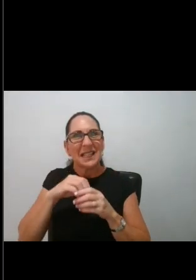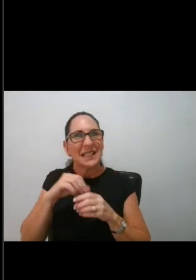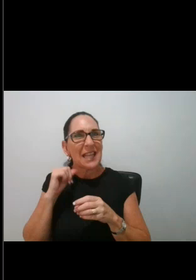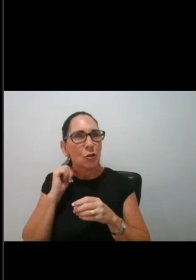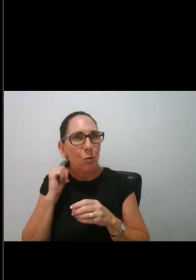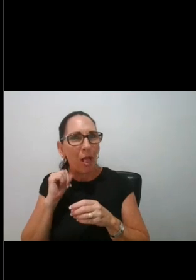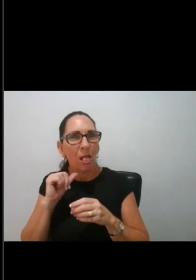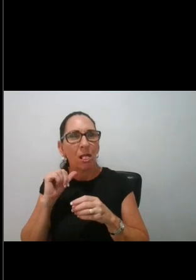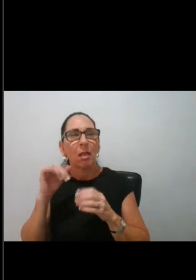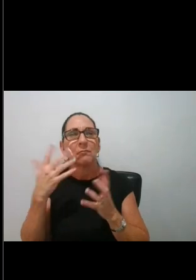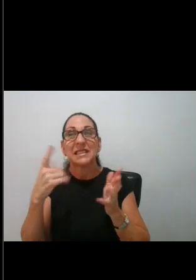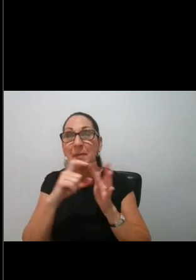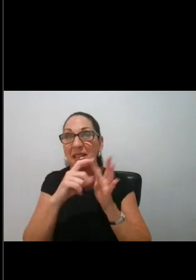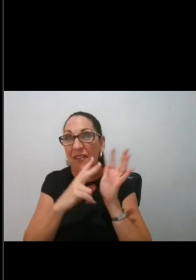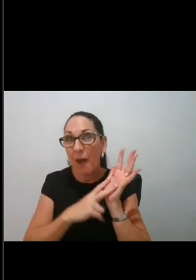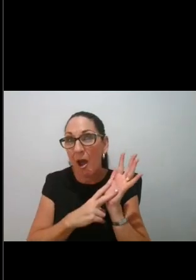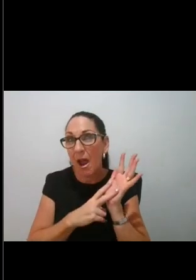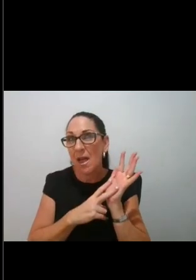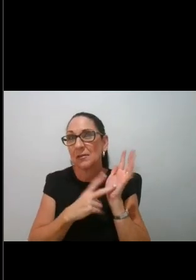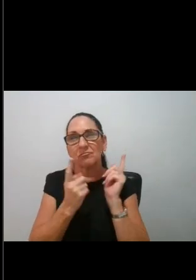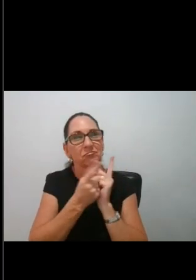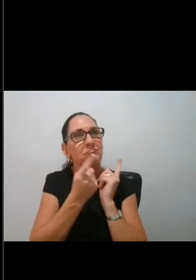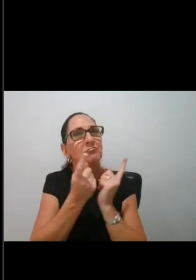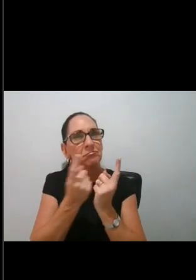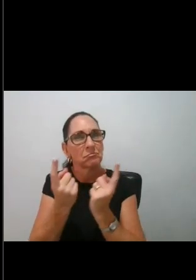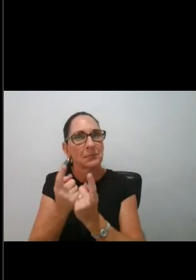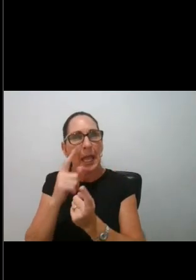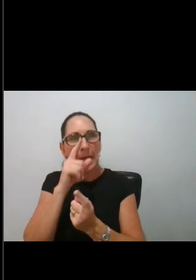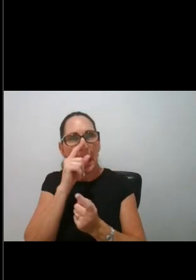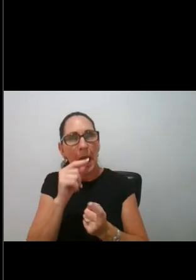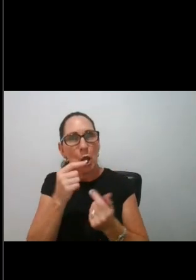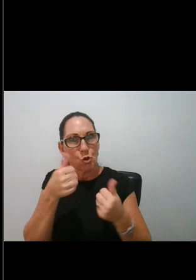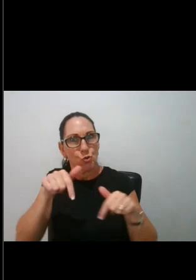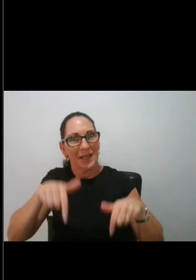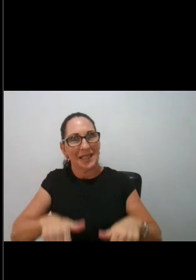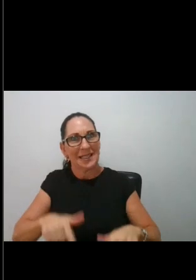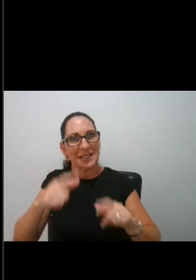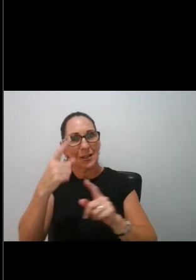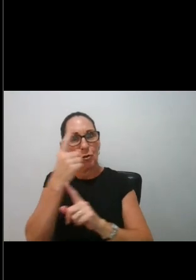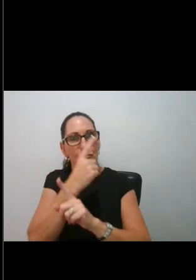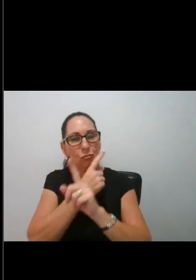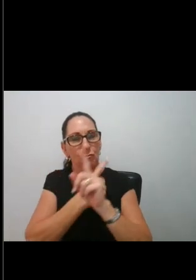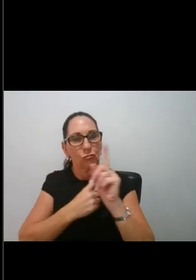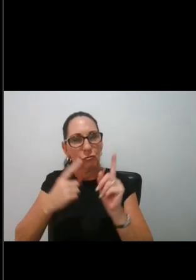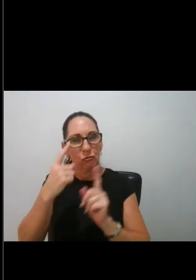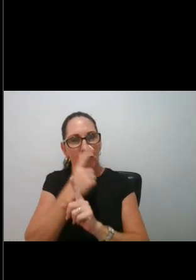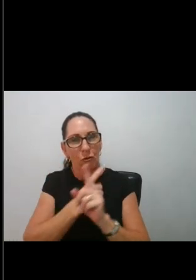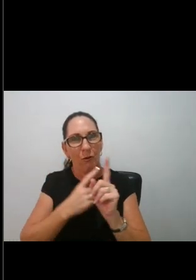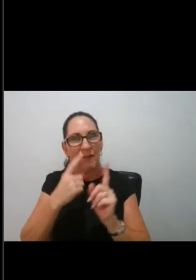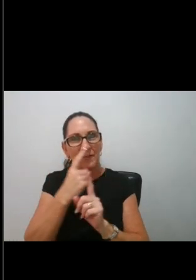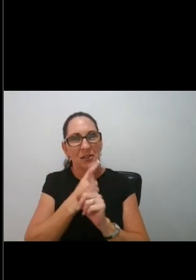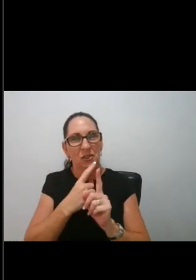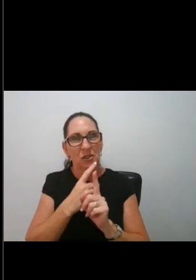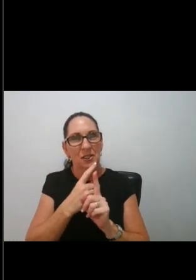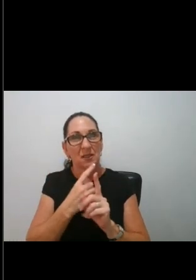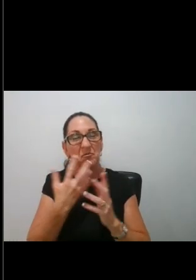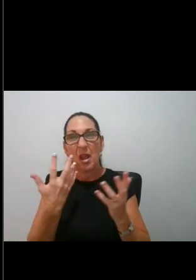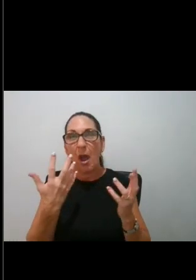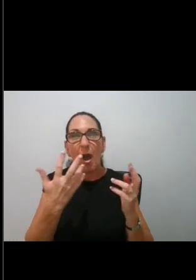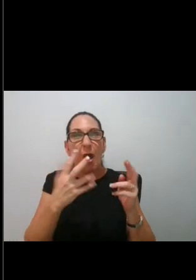violence offences, as well as property offences, and I